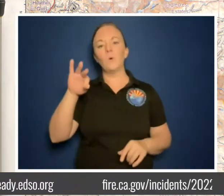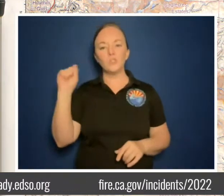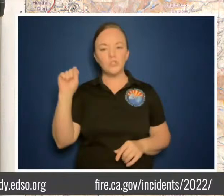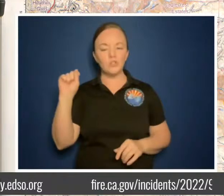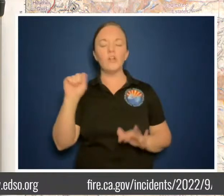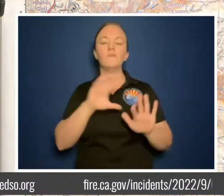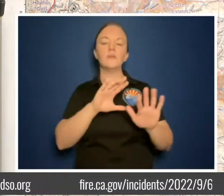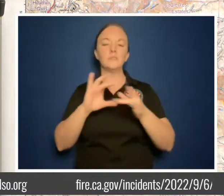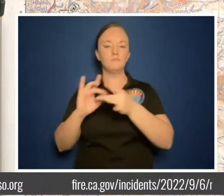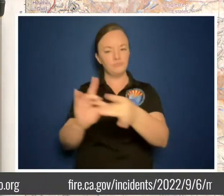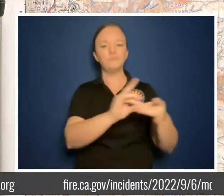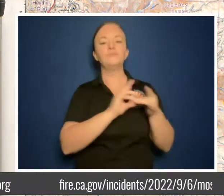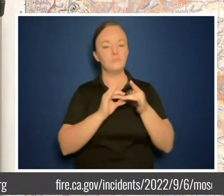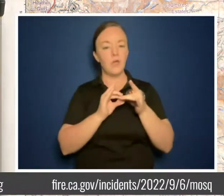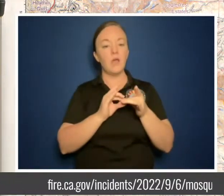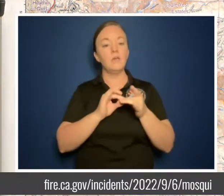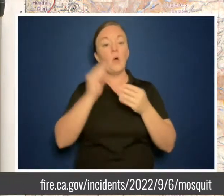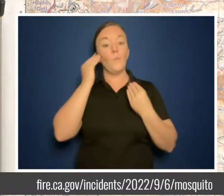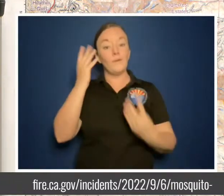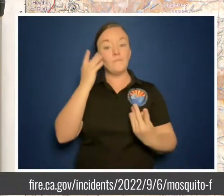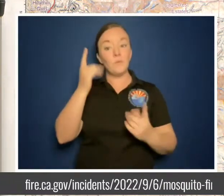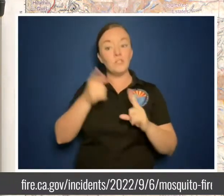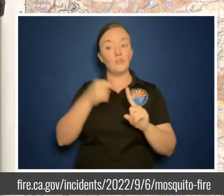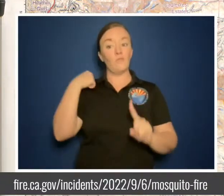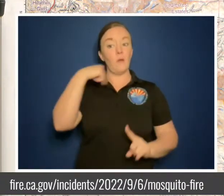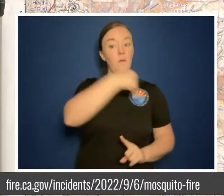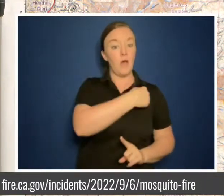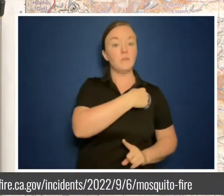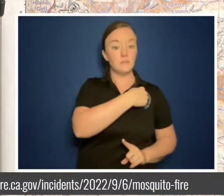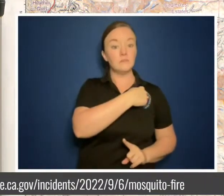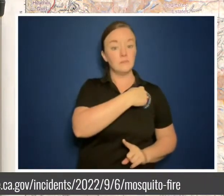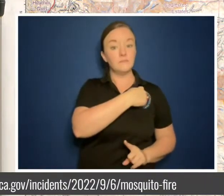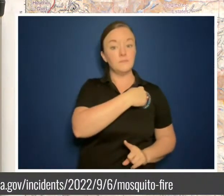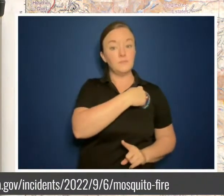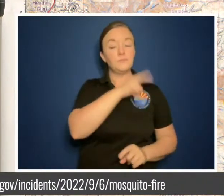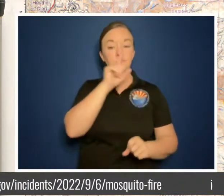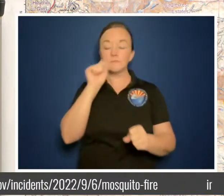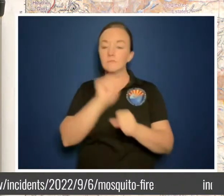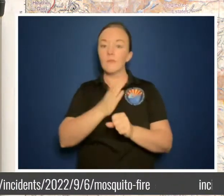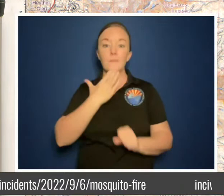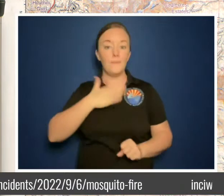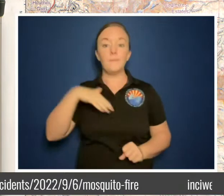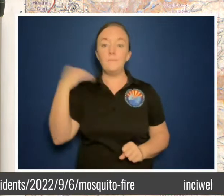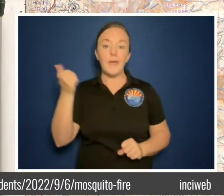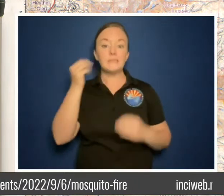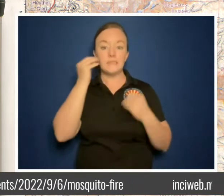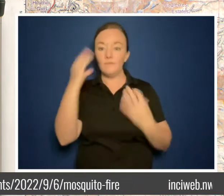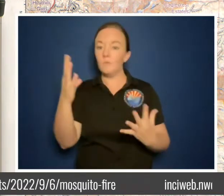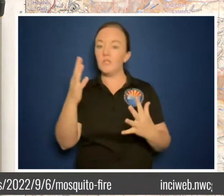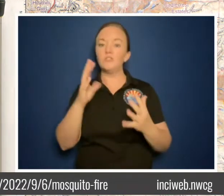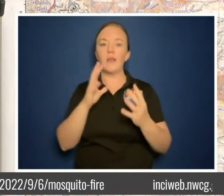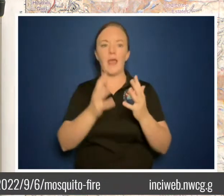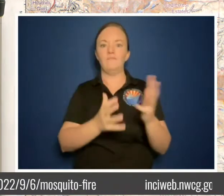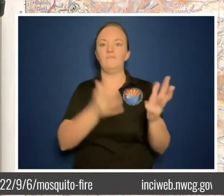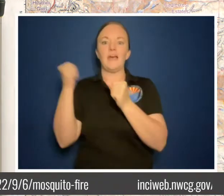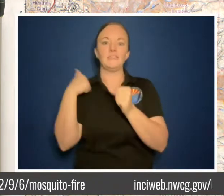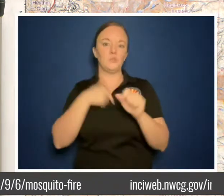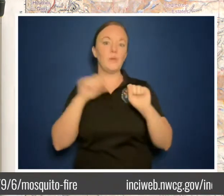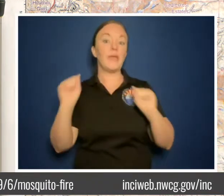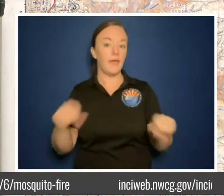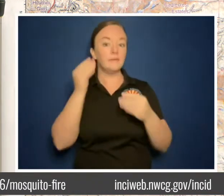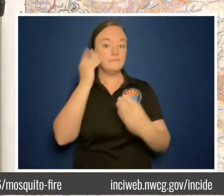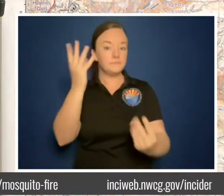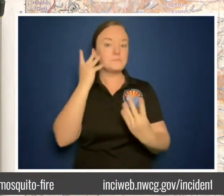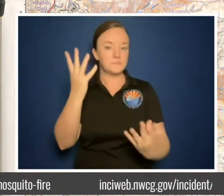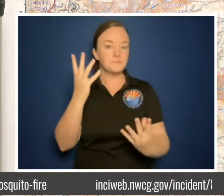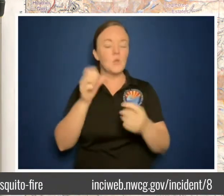the information you get from this incident is the absolute best and the quickest we can get it to you. So continue to do that, and Nathan